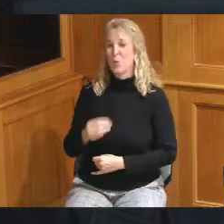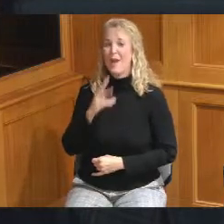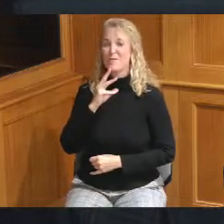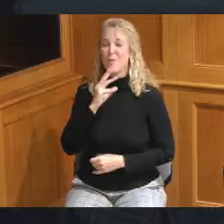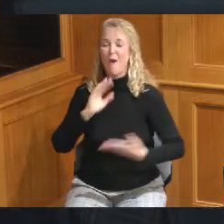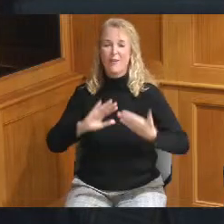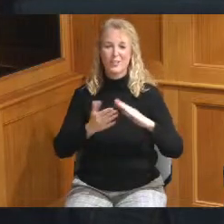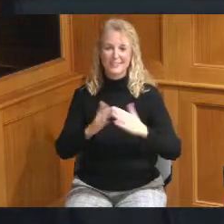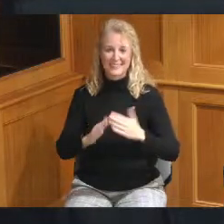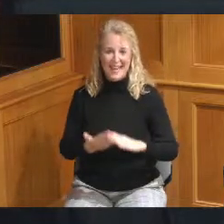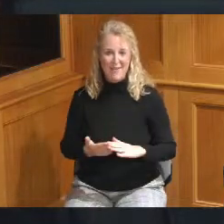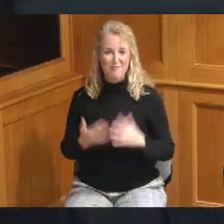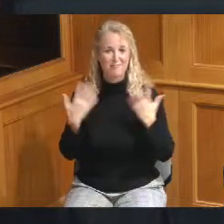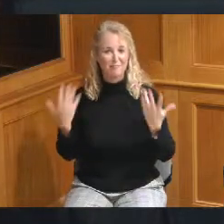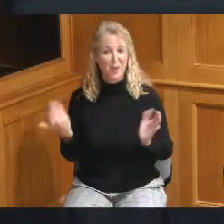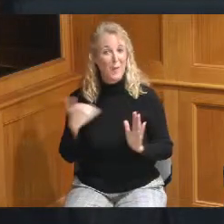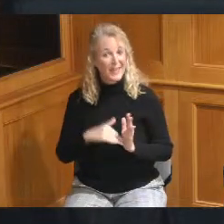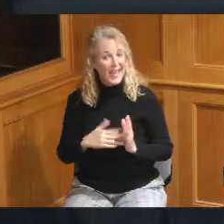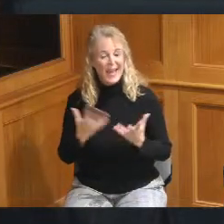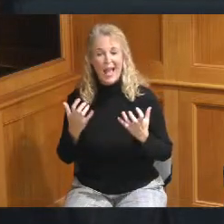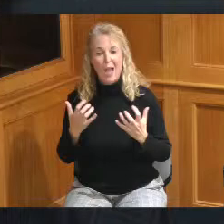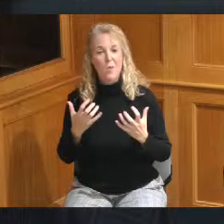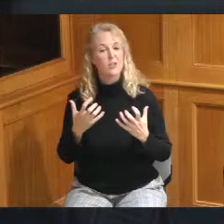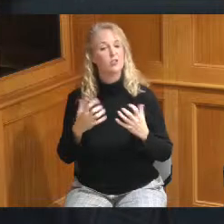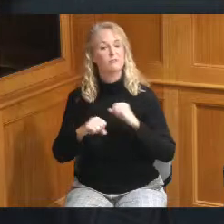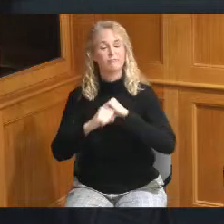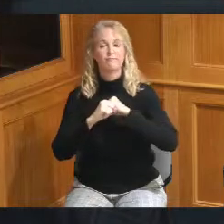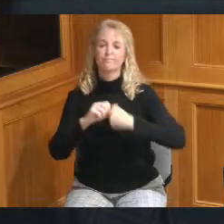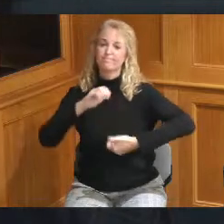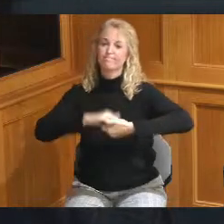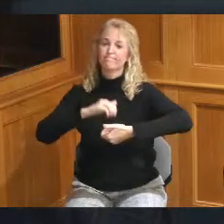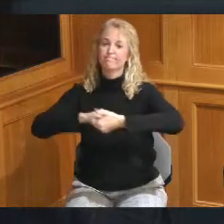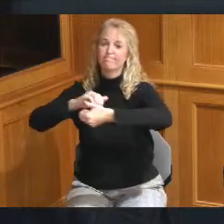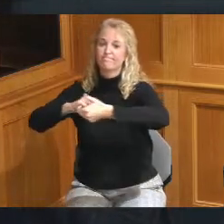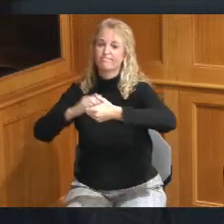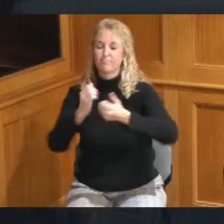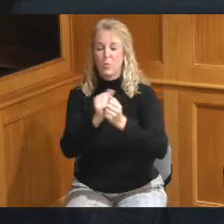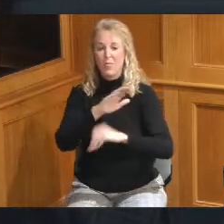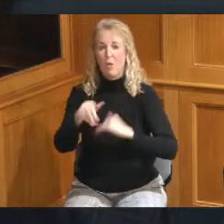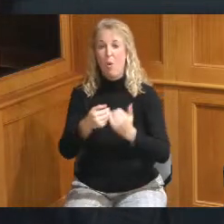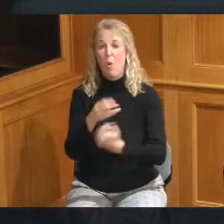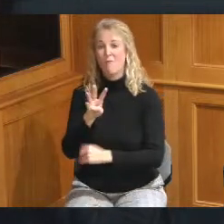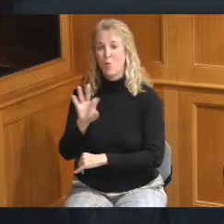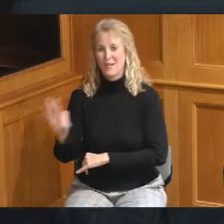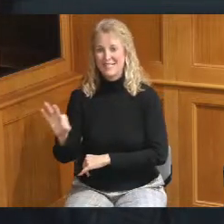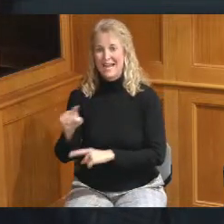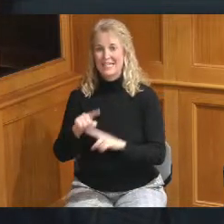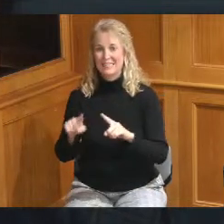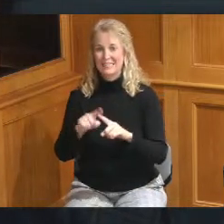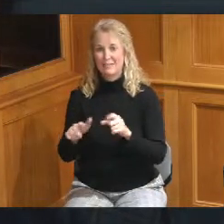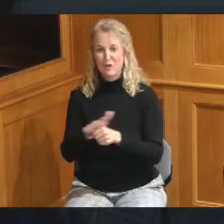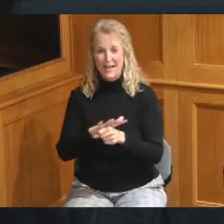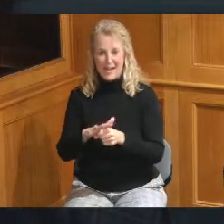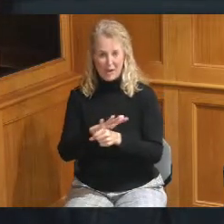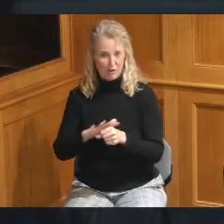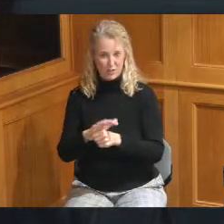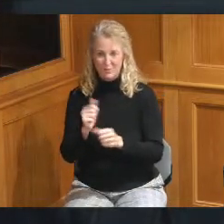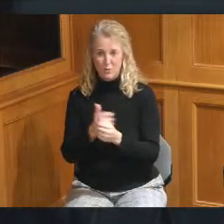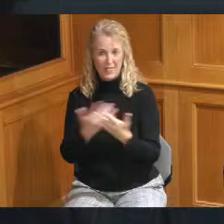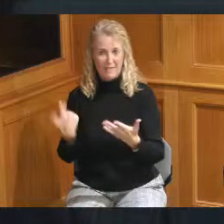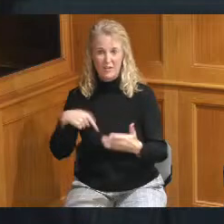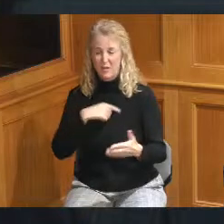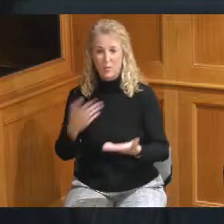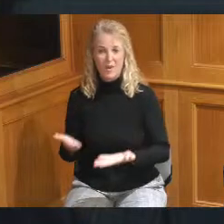Township, and so again, just trying to promote partnership between these jurisdictions and Hamilton County with all the things that we have to